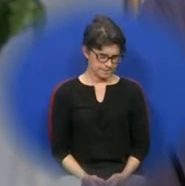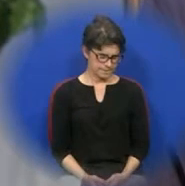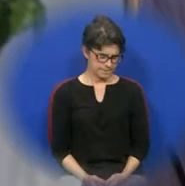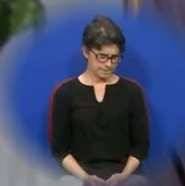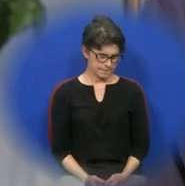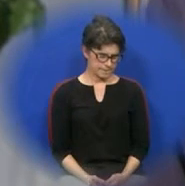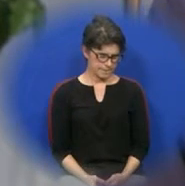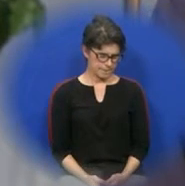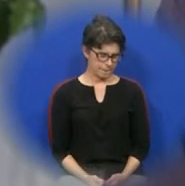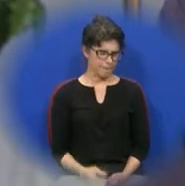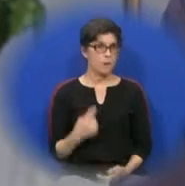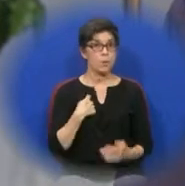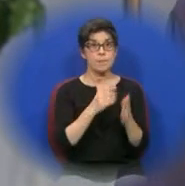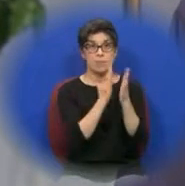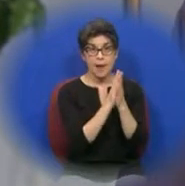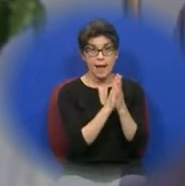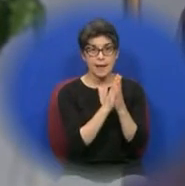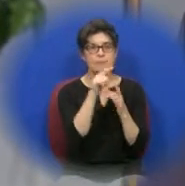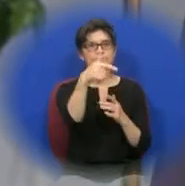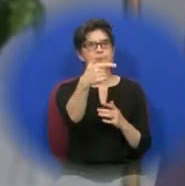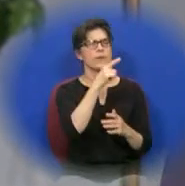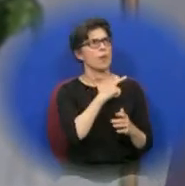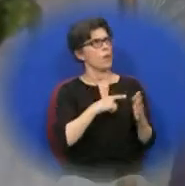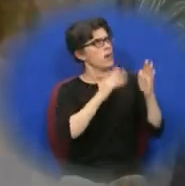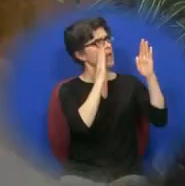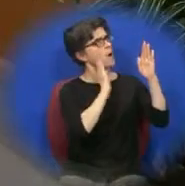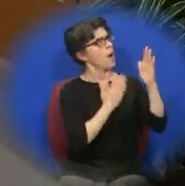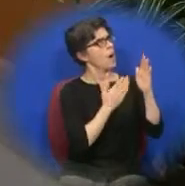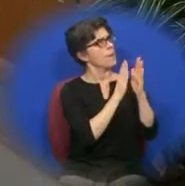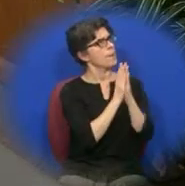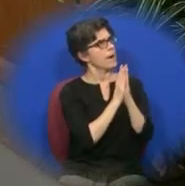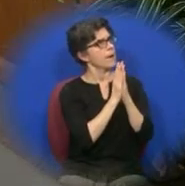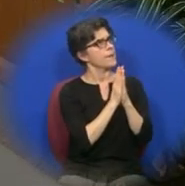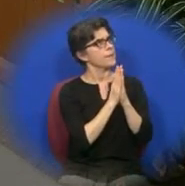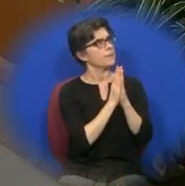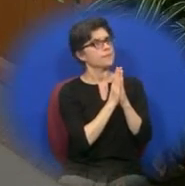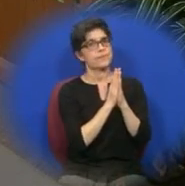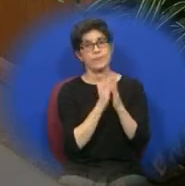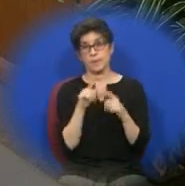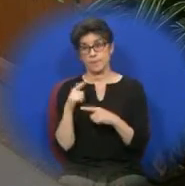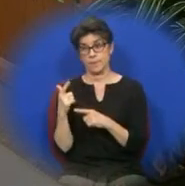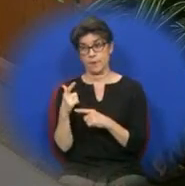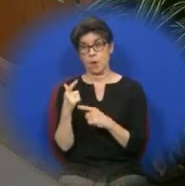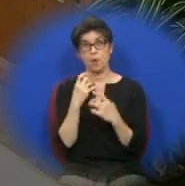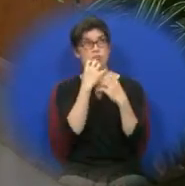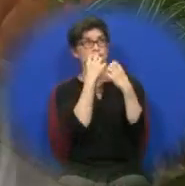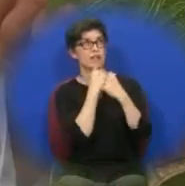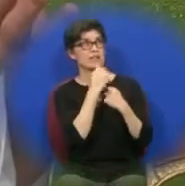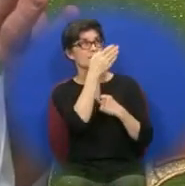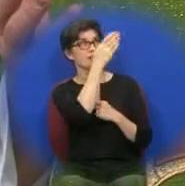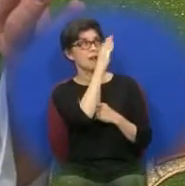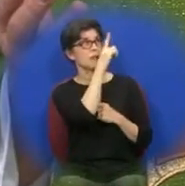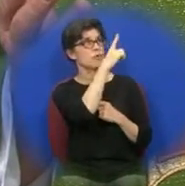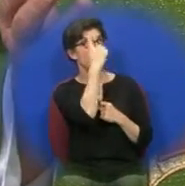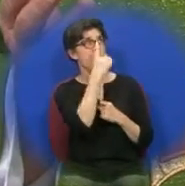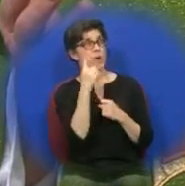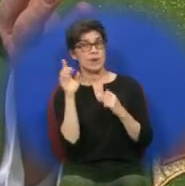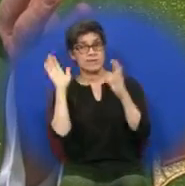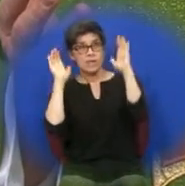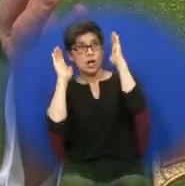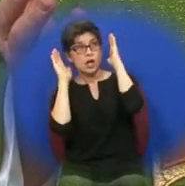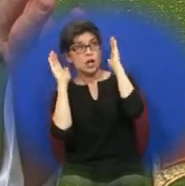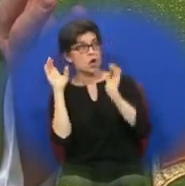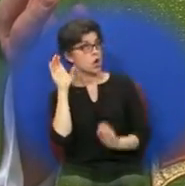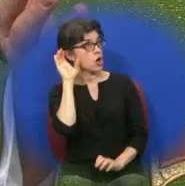We pray to the Lord. Lord, hear our prayer. Gracious God, you have always heard those who cry out to you. Hear